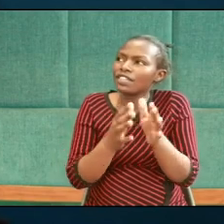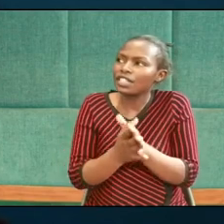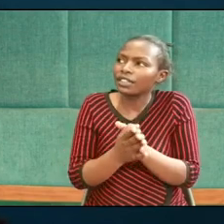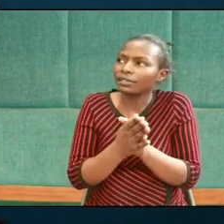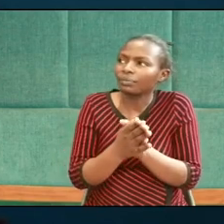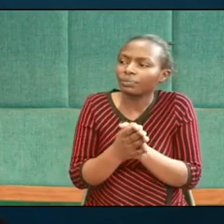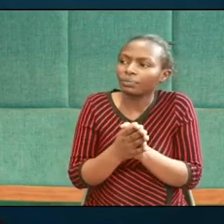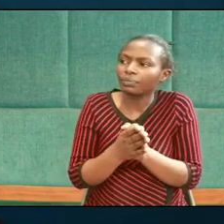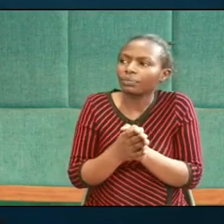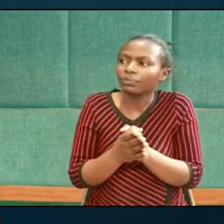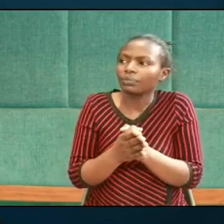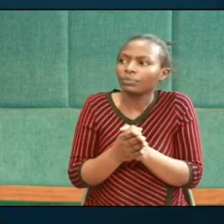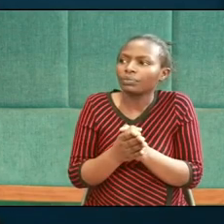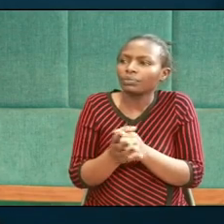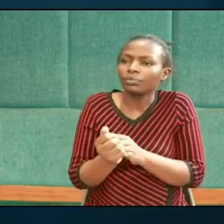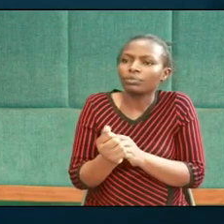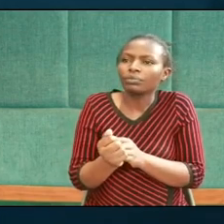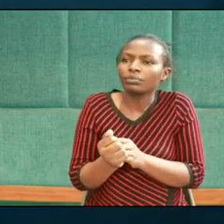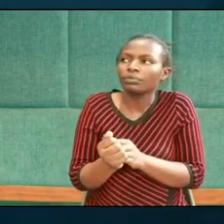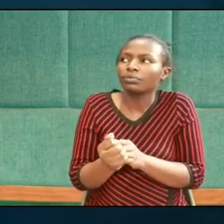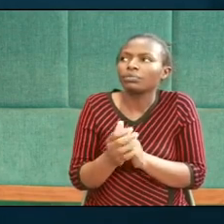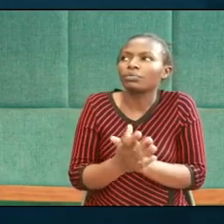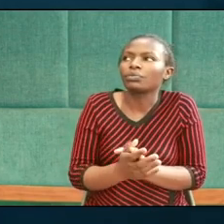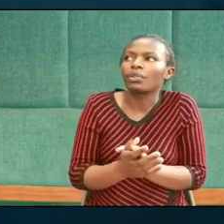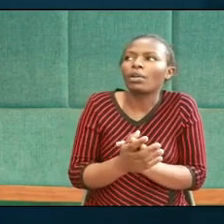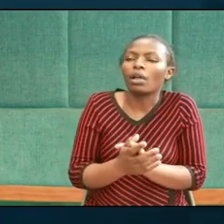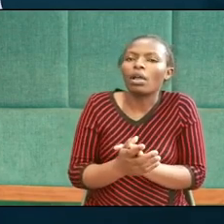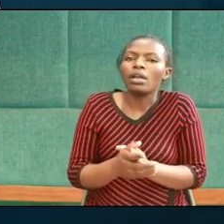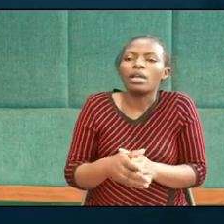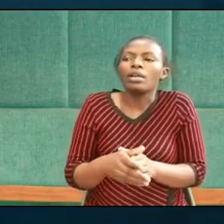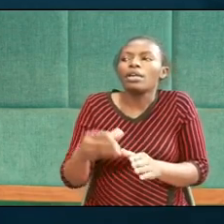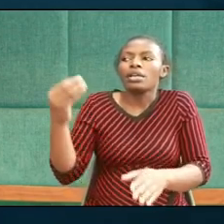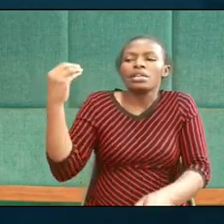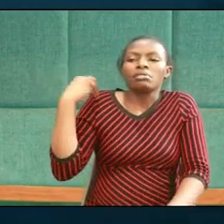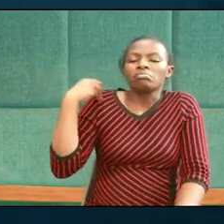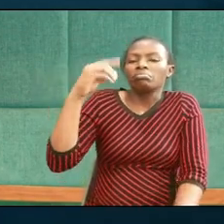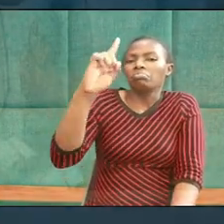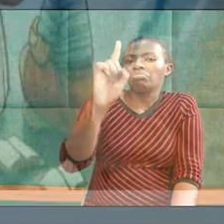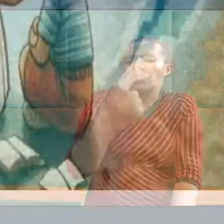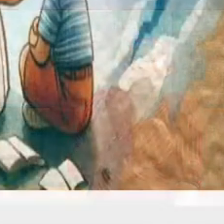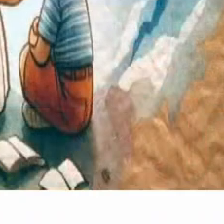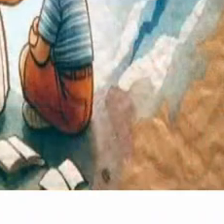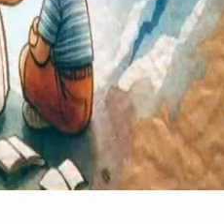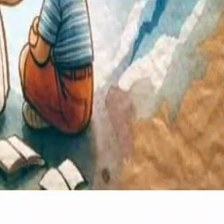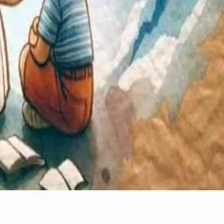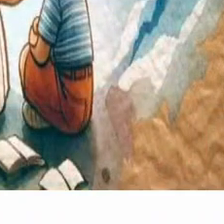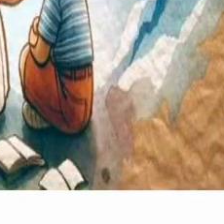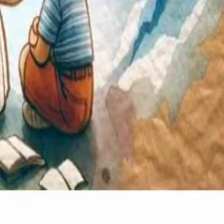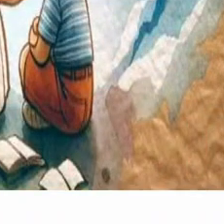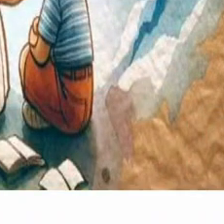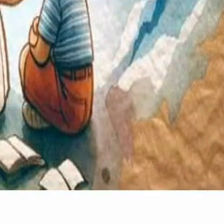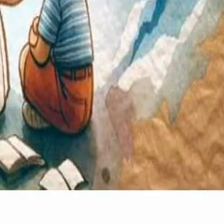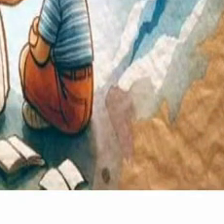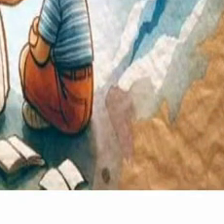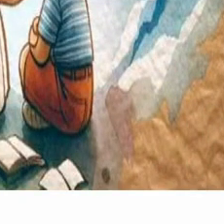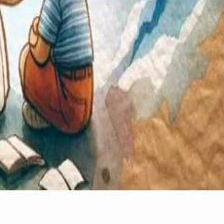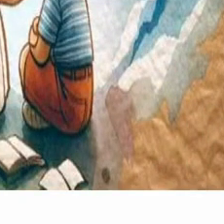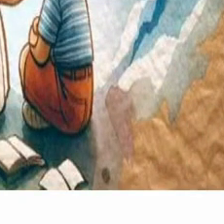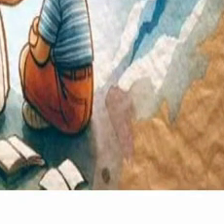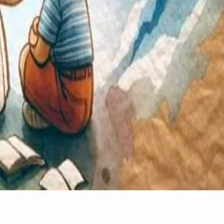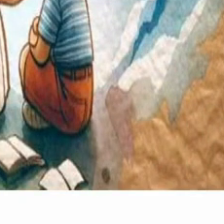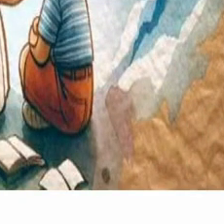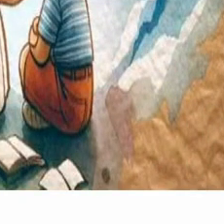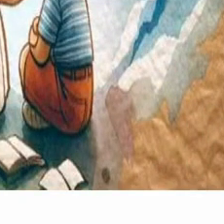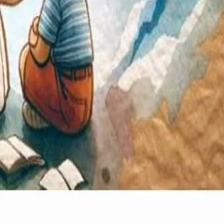First, we'll talk about admonition and correction. We know what it is. There is always the Holy Spirit